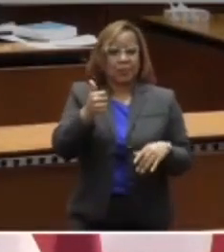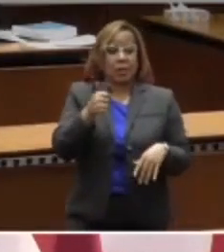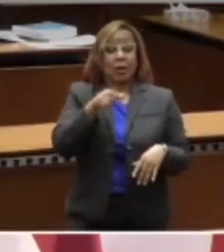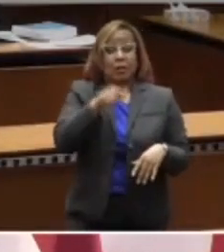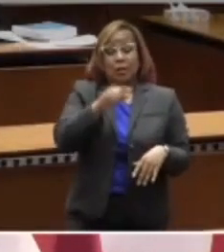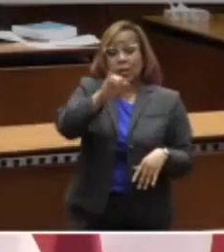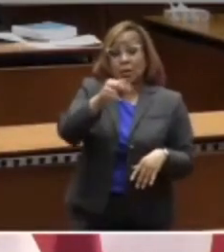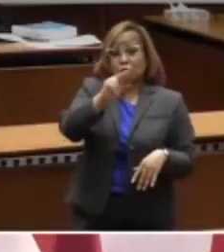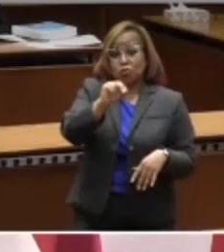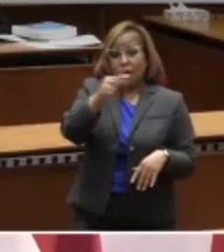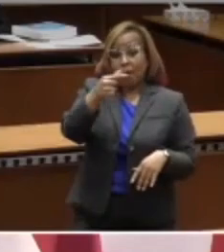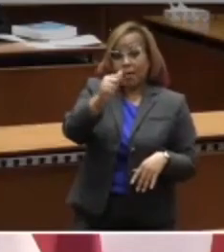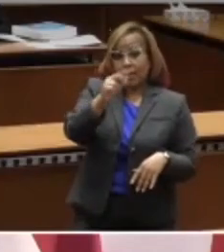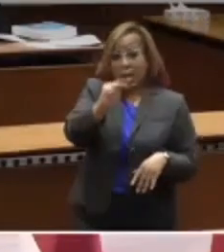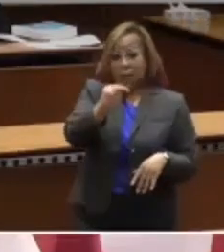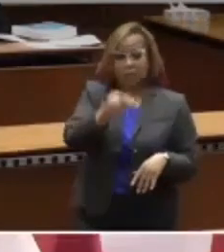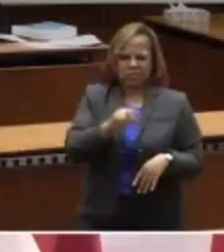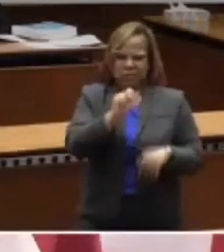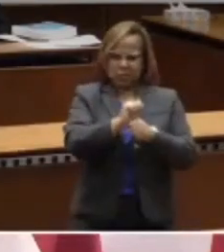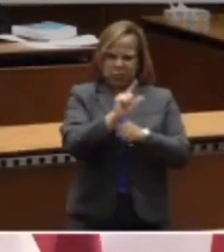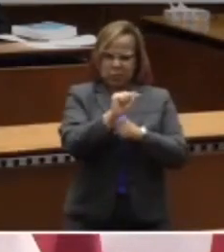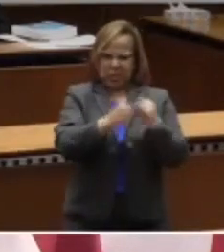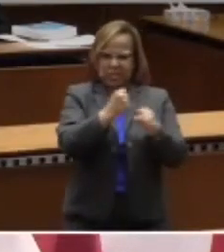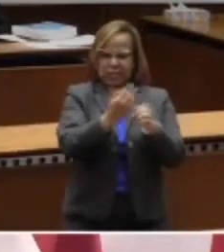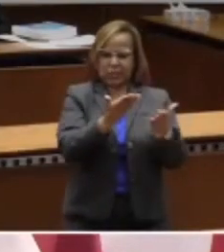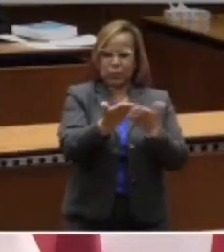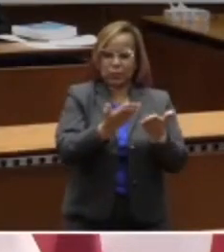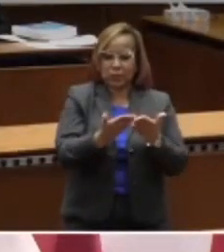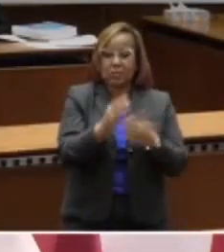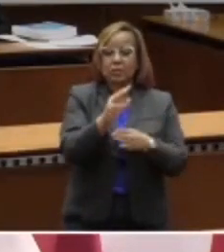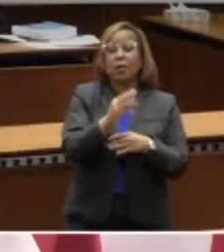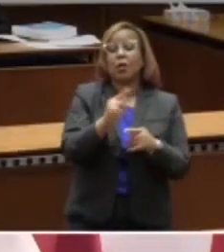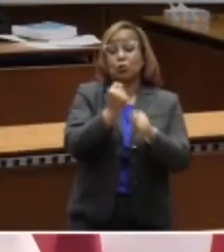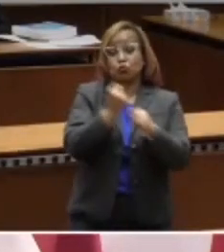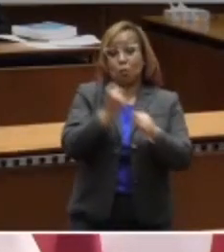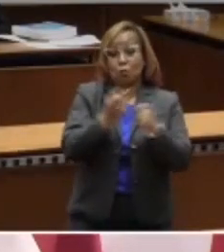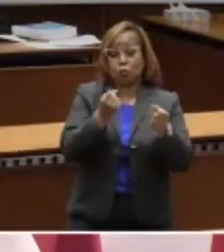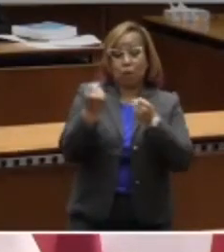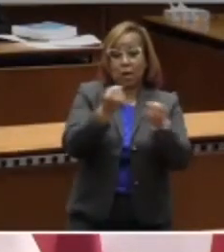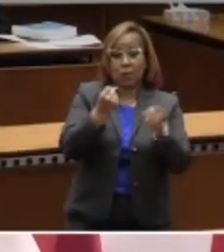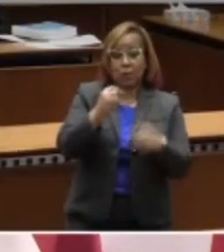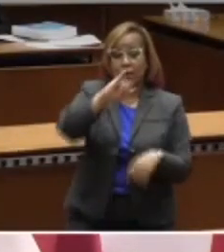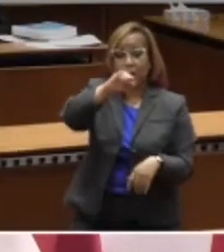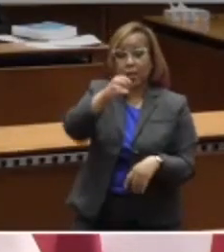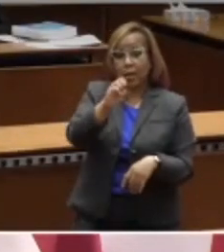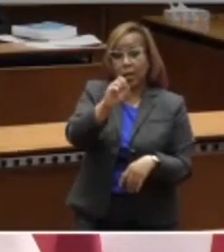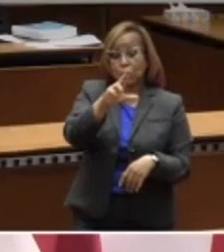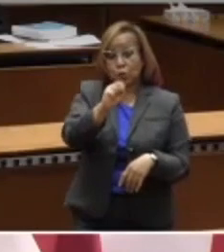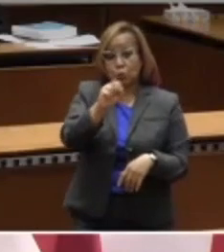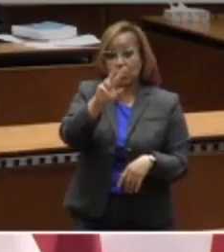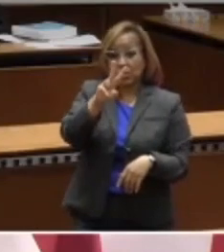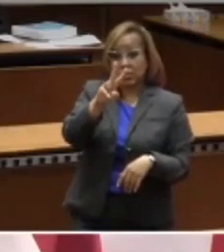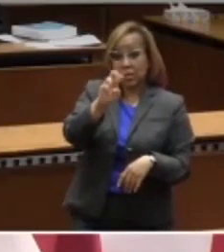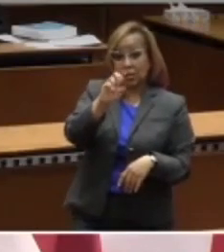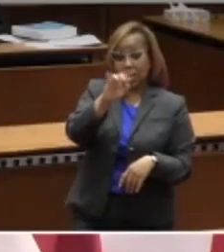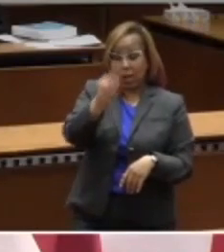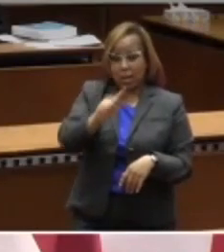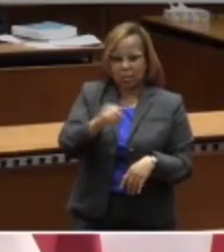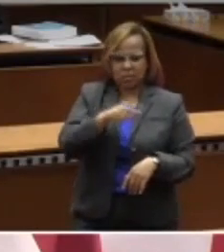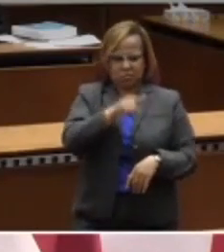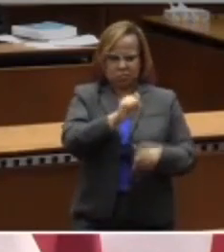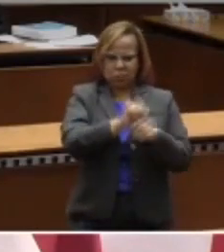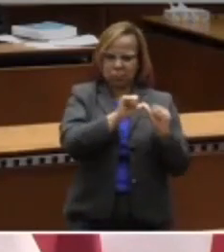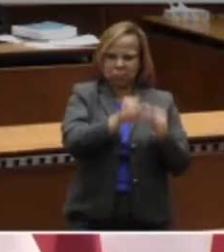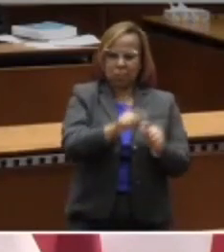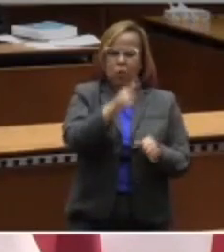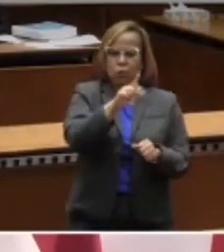foreman John Gavin, 20 years of service, and motor truck driver Jesus Velez, 26 years of